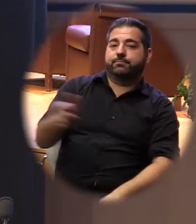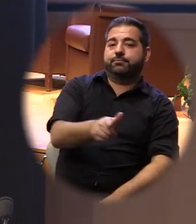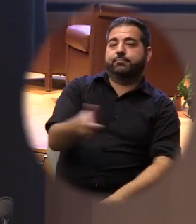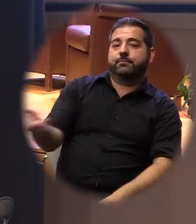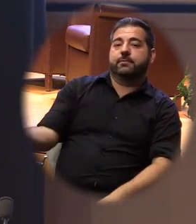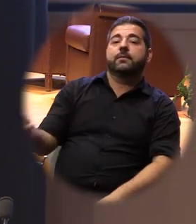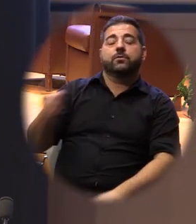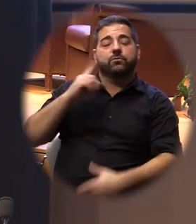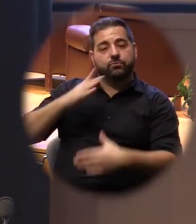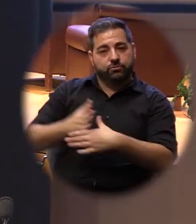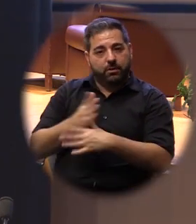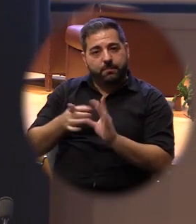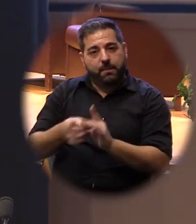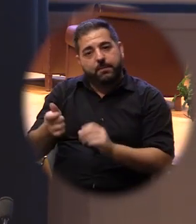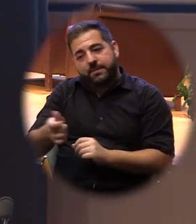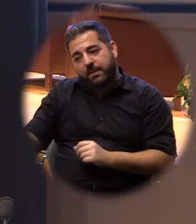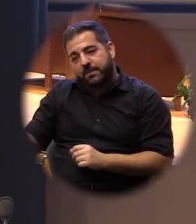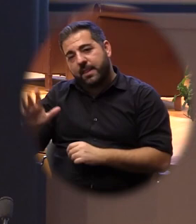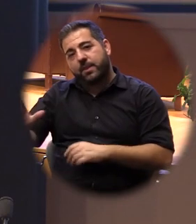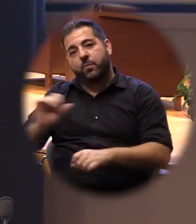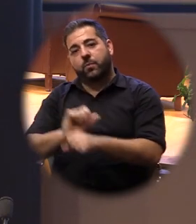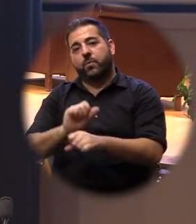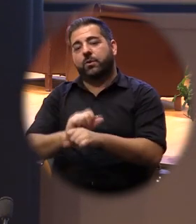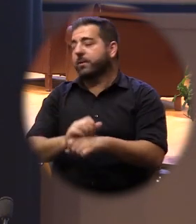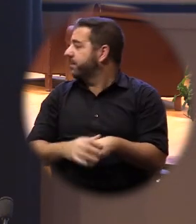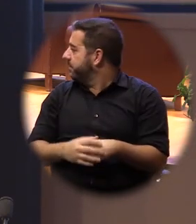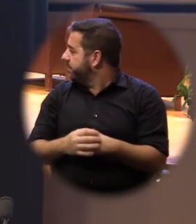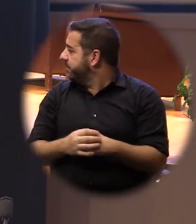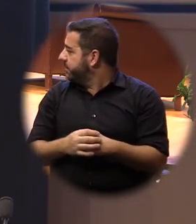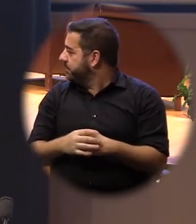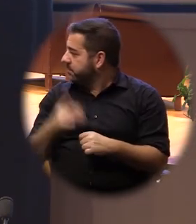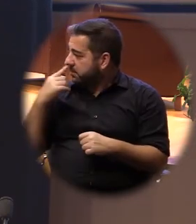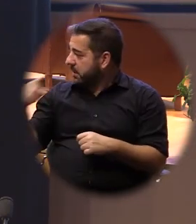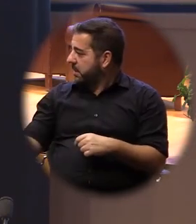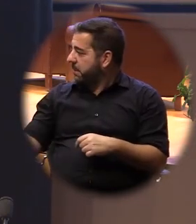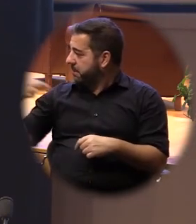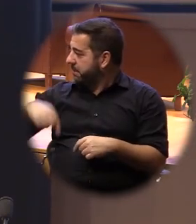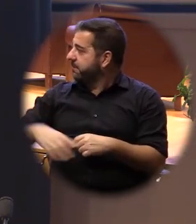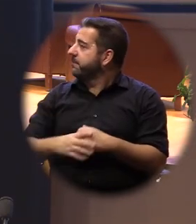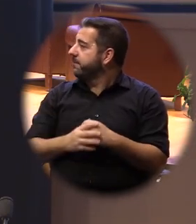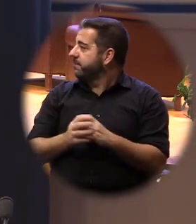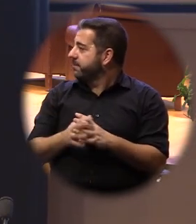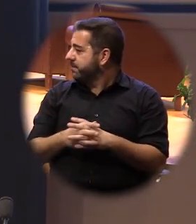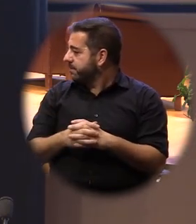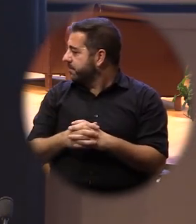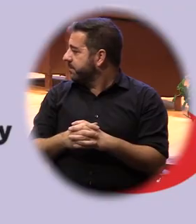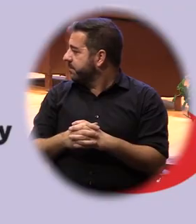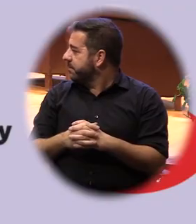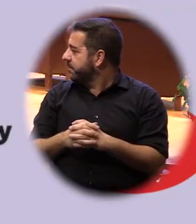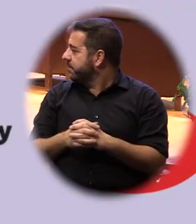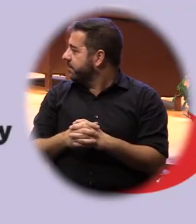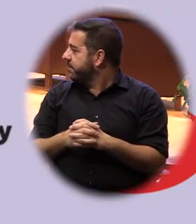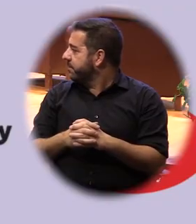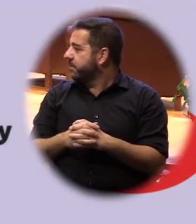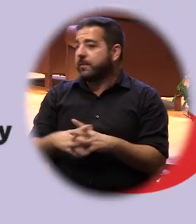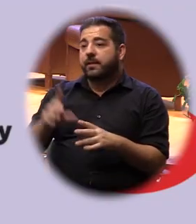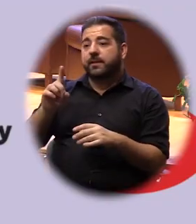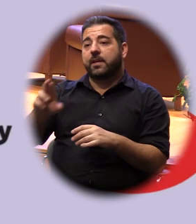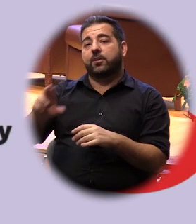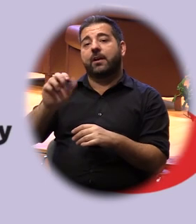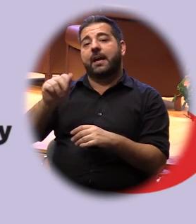themselves and their work. So y'all can come on up to the stage as I'm introducing you. Dr.